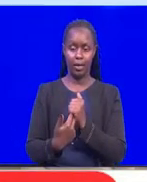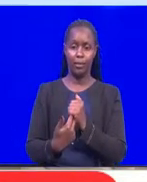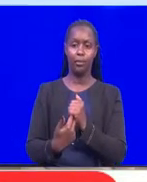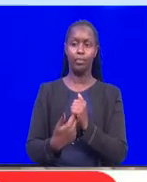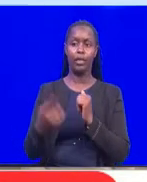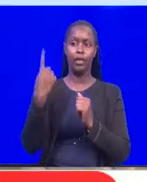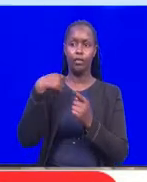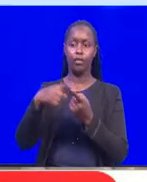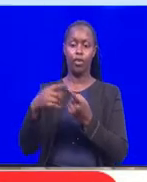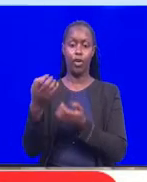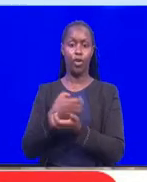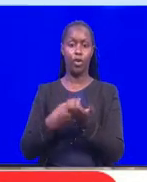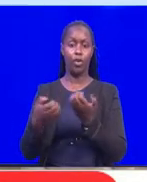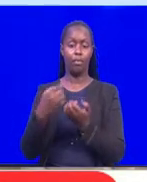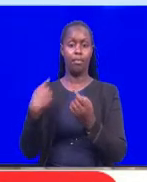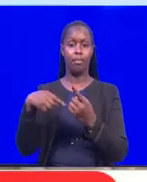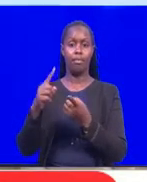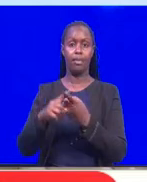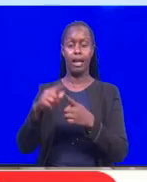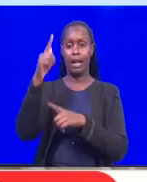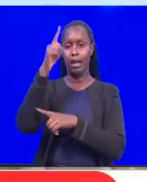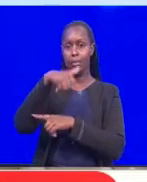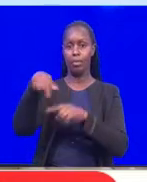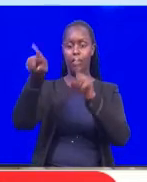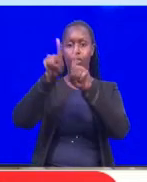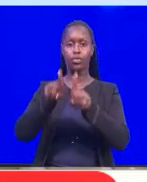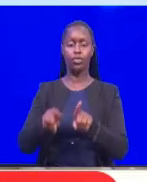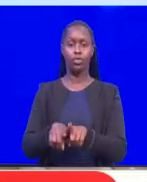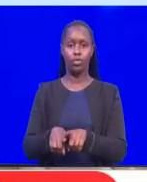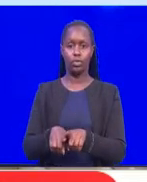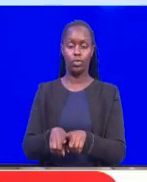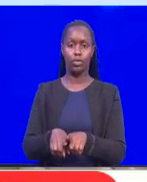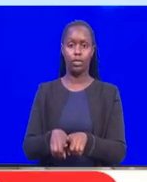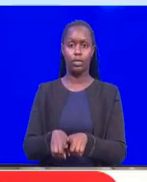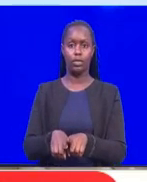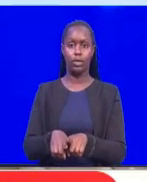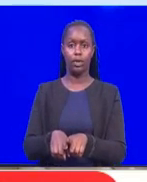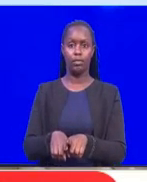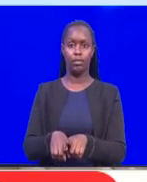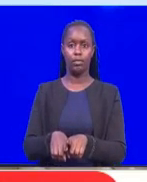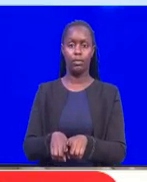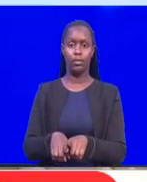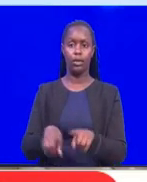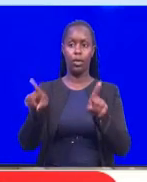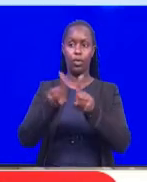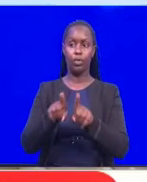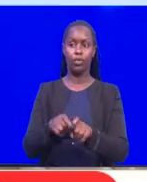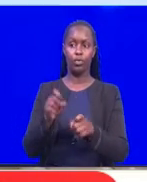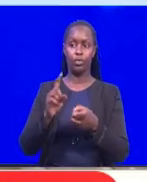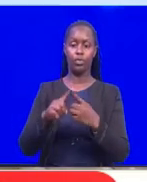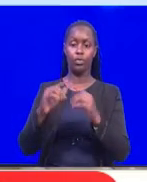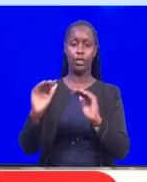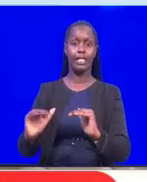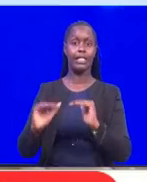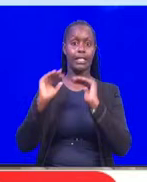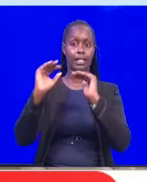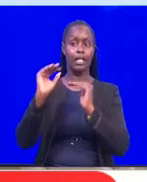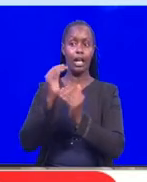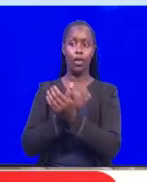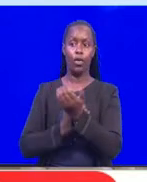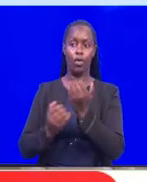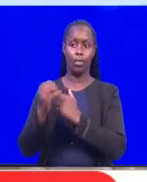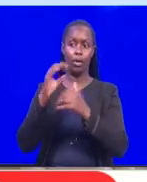of our economic diplomacy, and this forum is a good platform to strengthen our economic ties